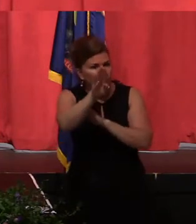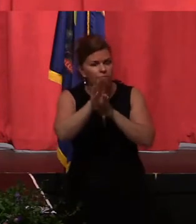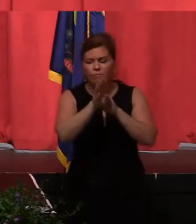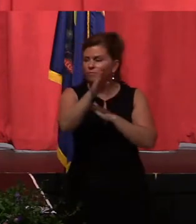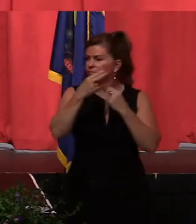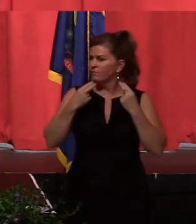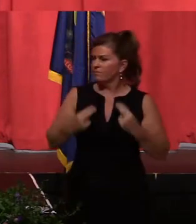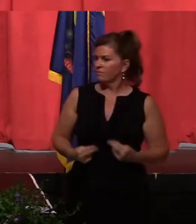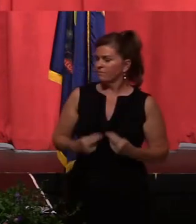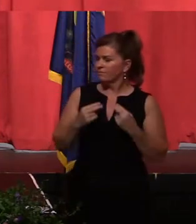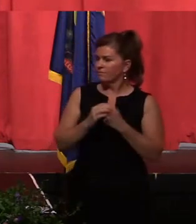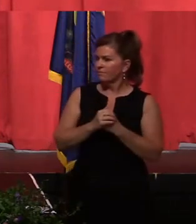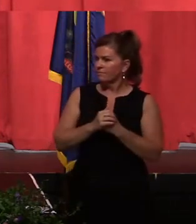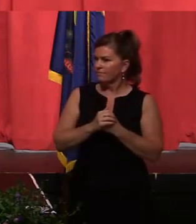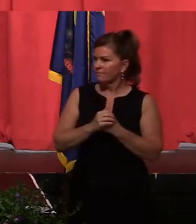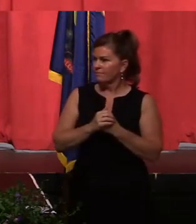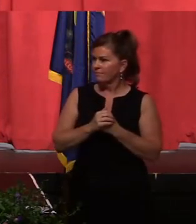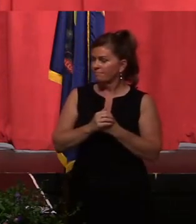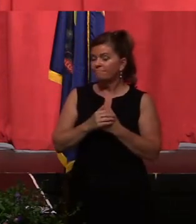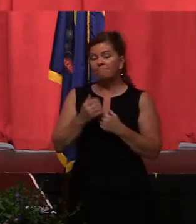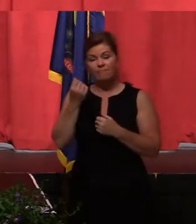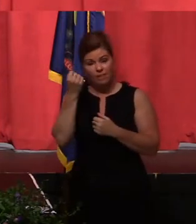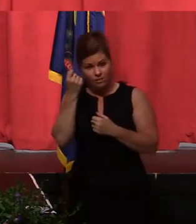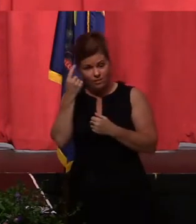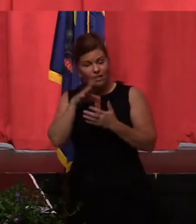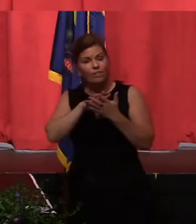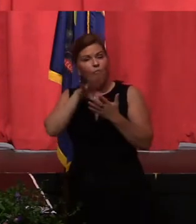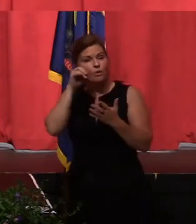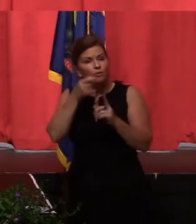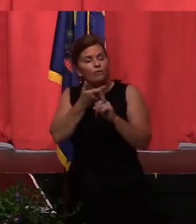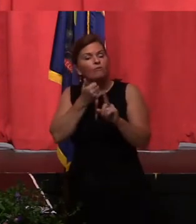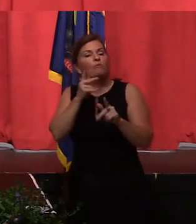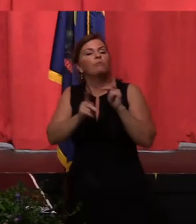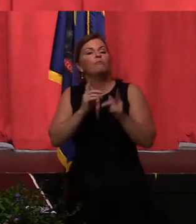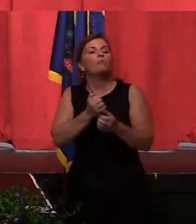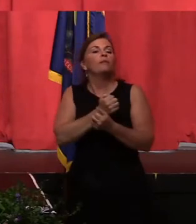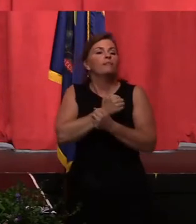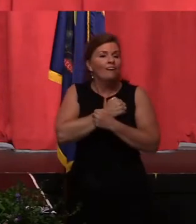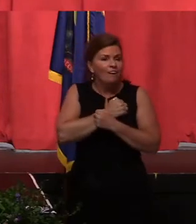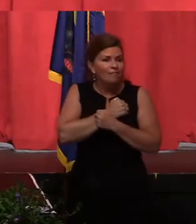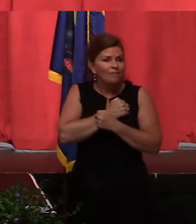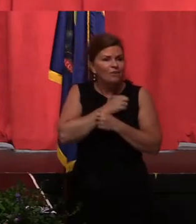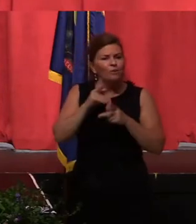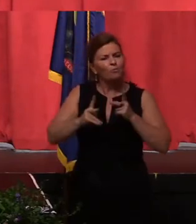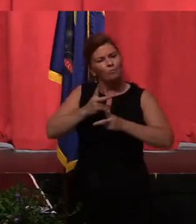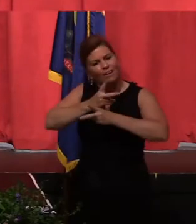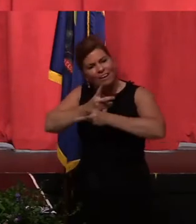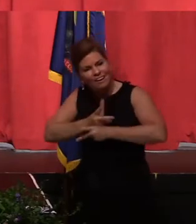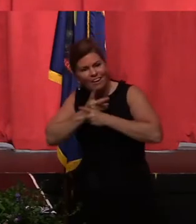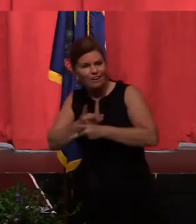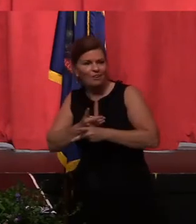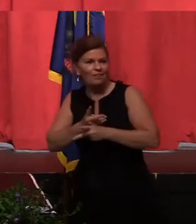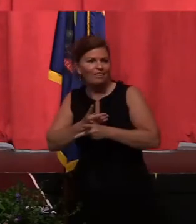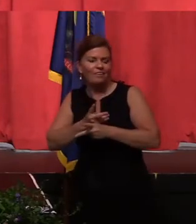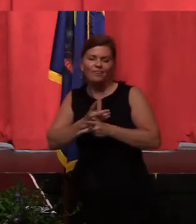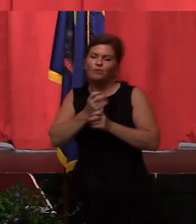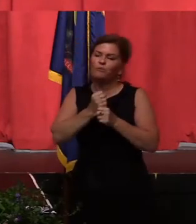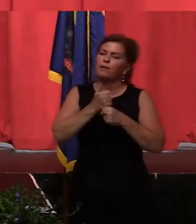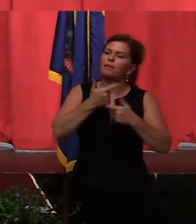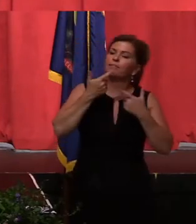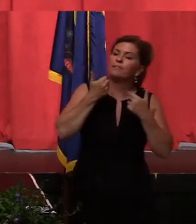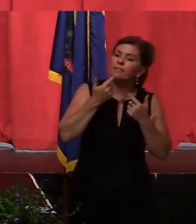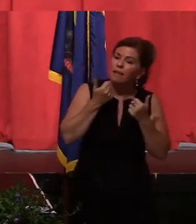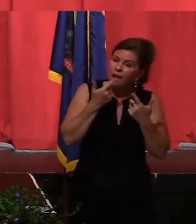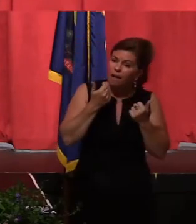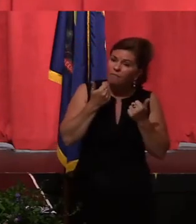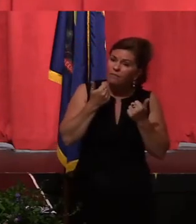come to understand that we learn from people we love, from people who make us feel good, who make us laugh, who make us feel